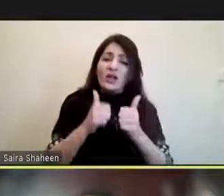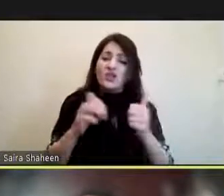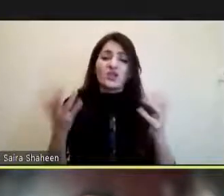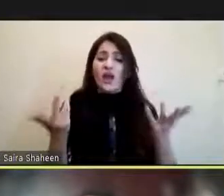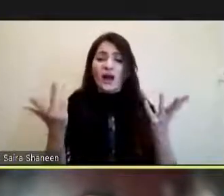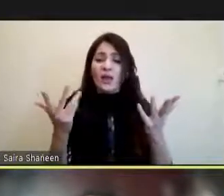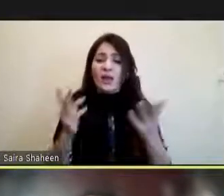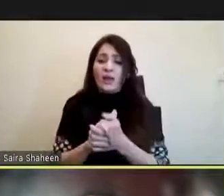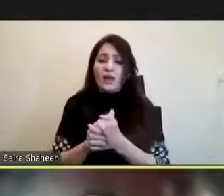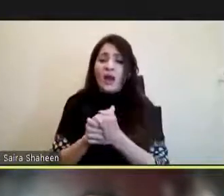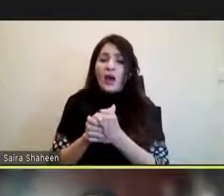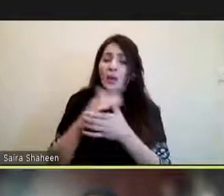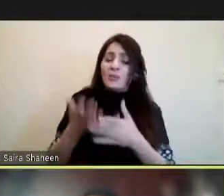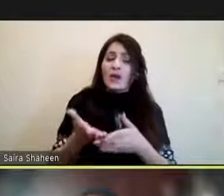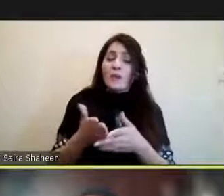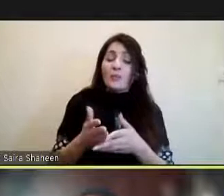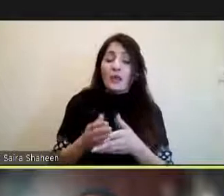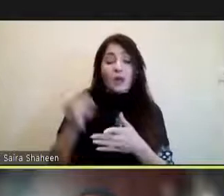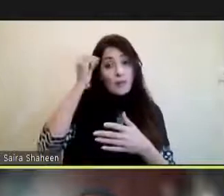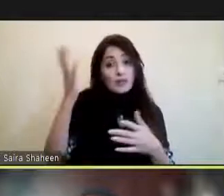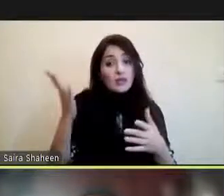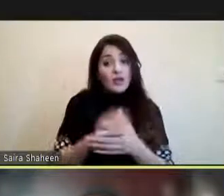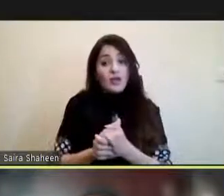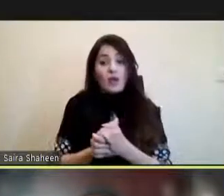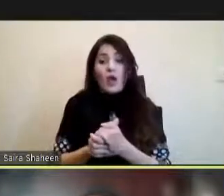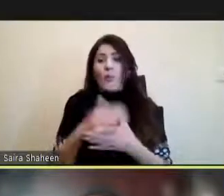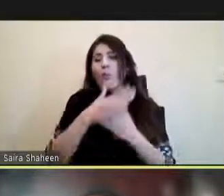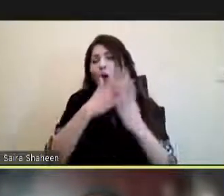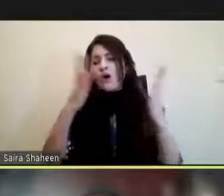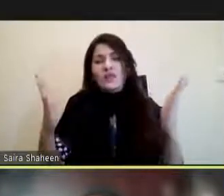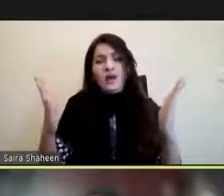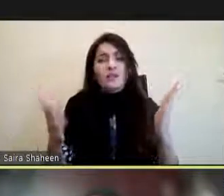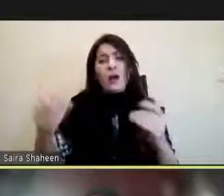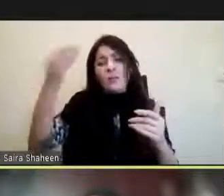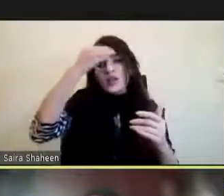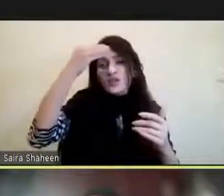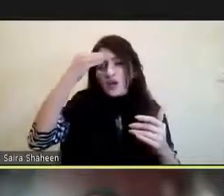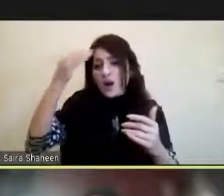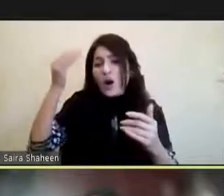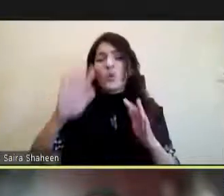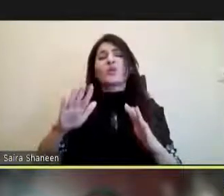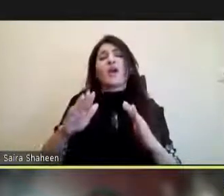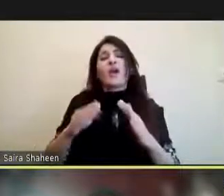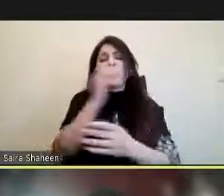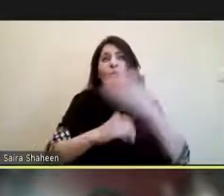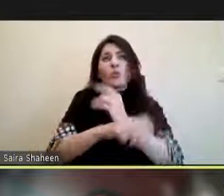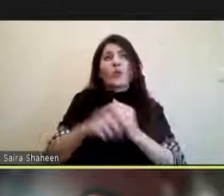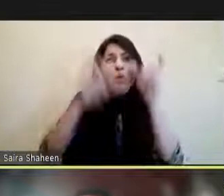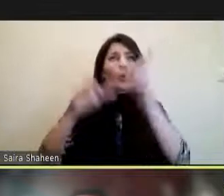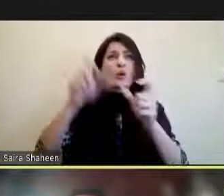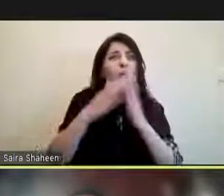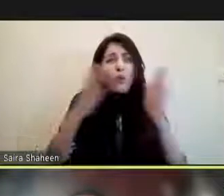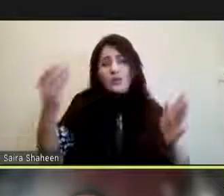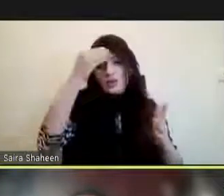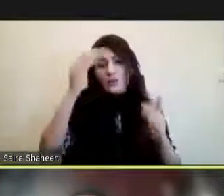research has found that many systemic barriers exist for persons with disabilities to get online, and